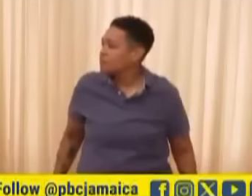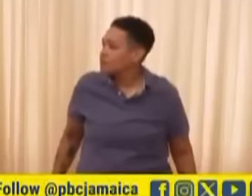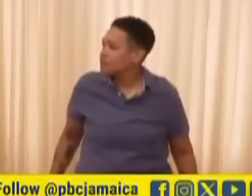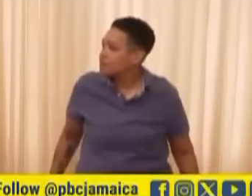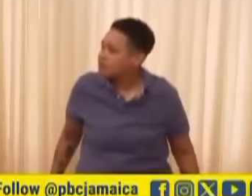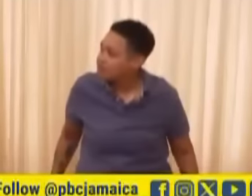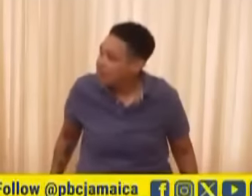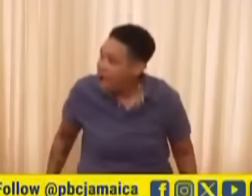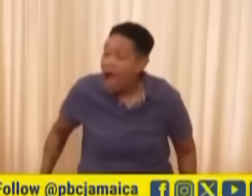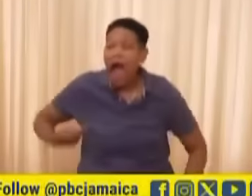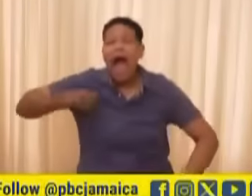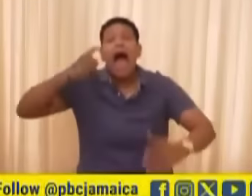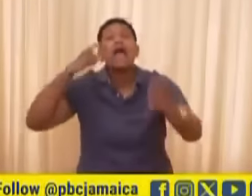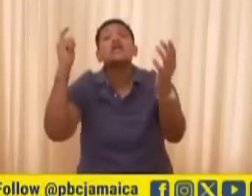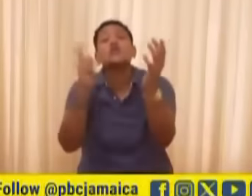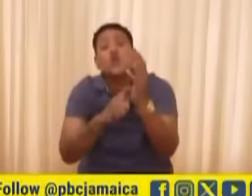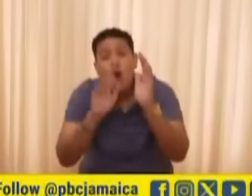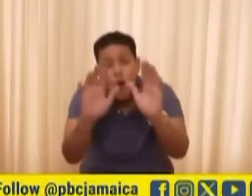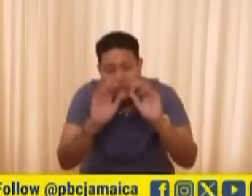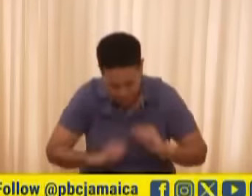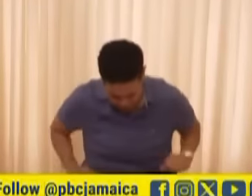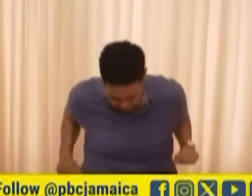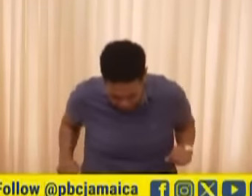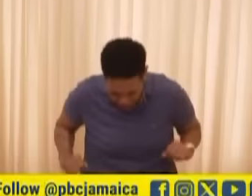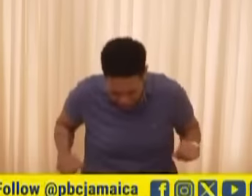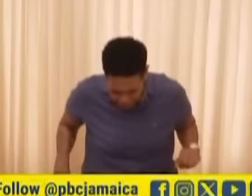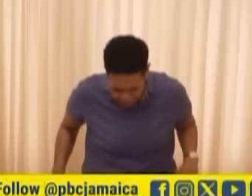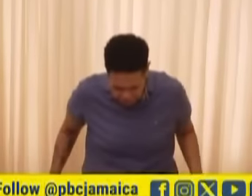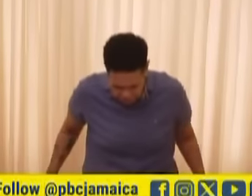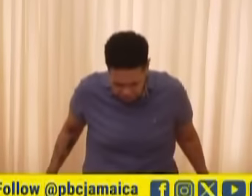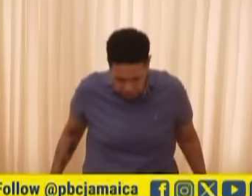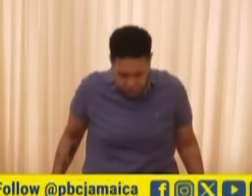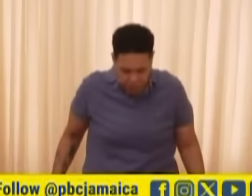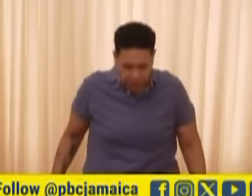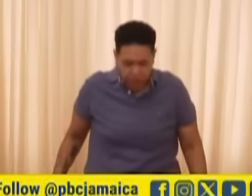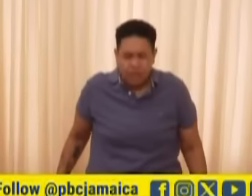And I note that